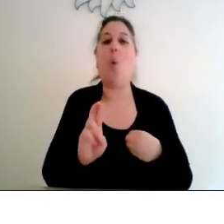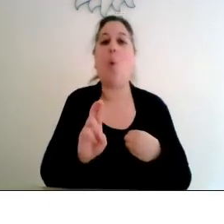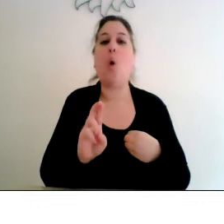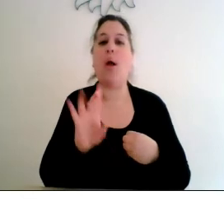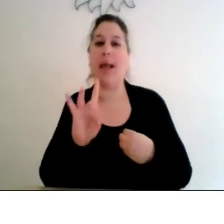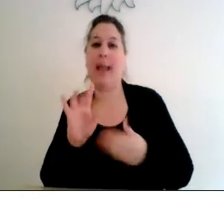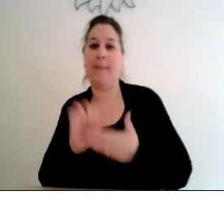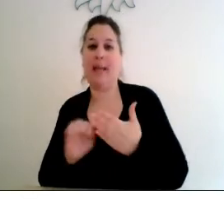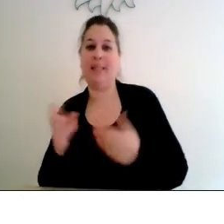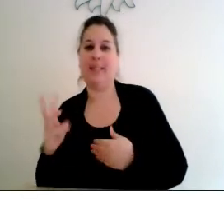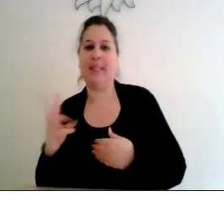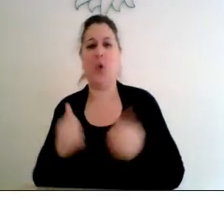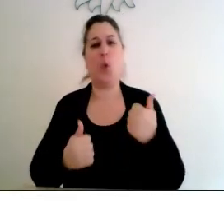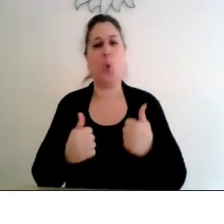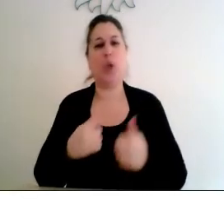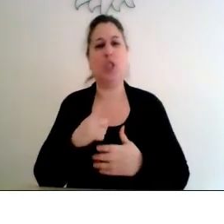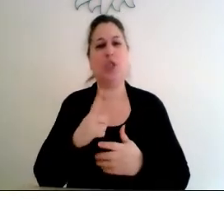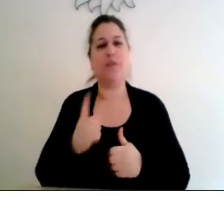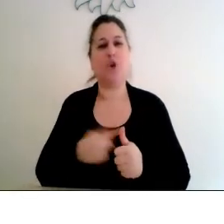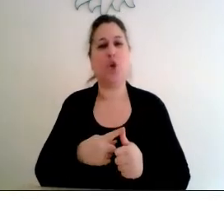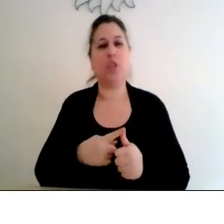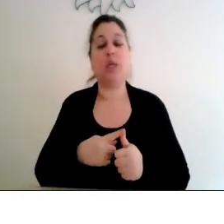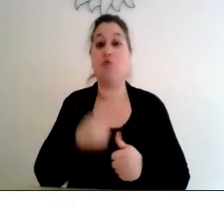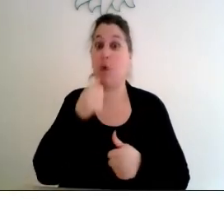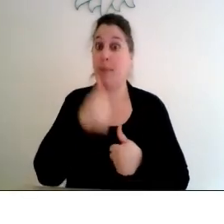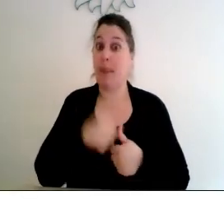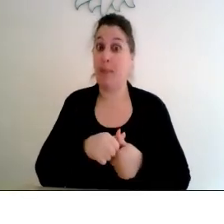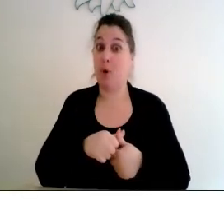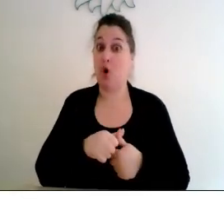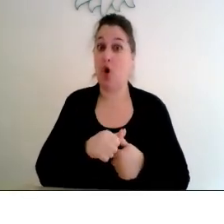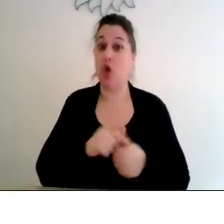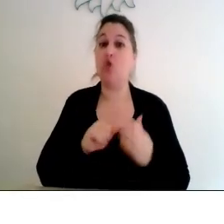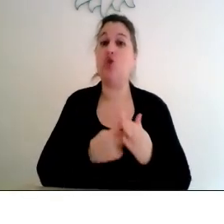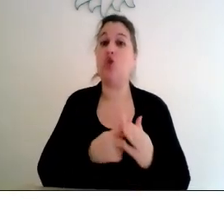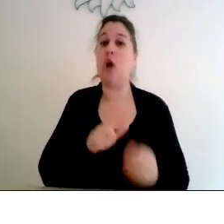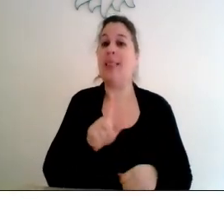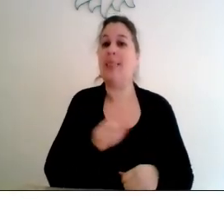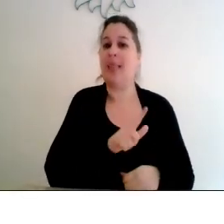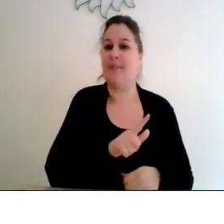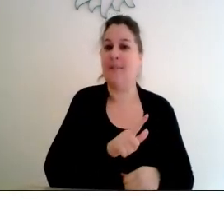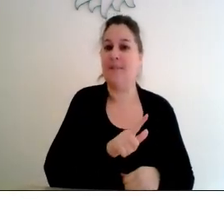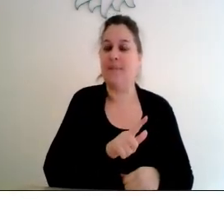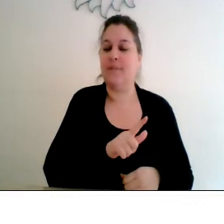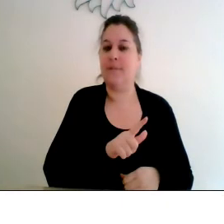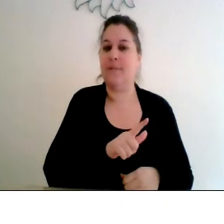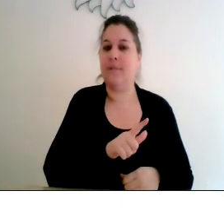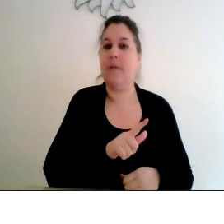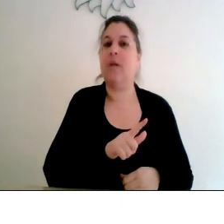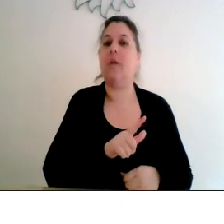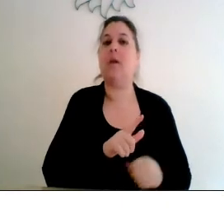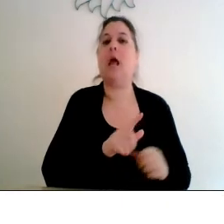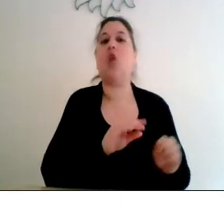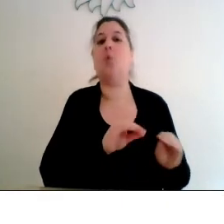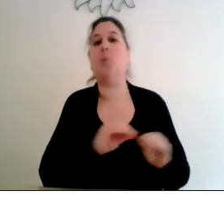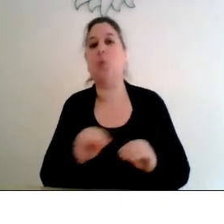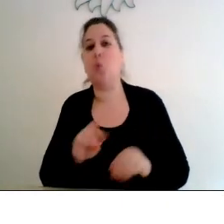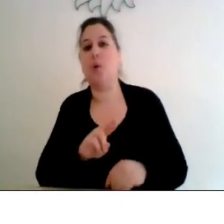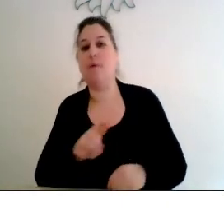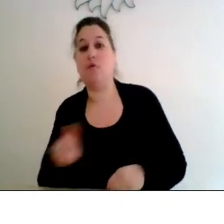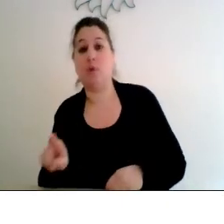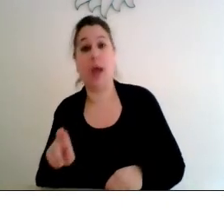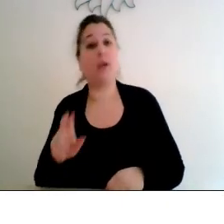Remember, we go left to right. So we should do this one first because that's left. This one will be to the right. So we got to do 27 plus